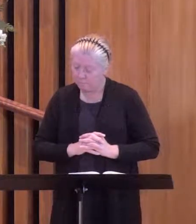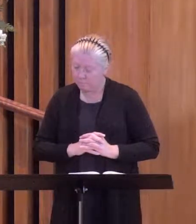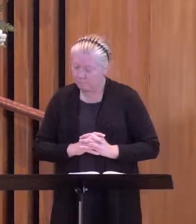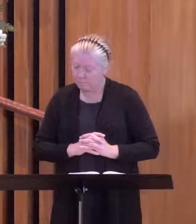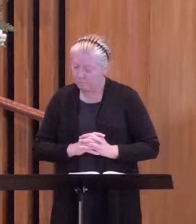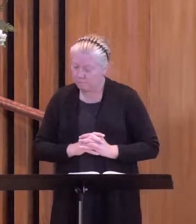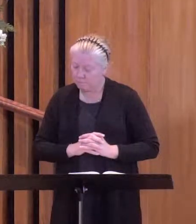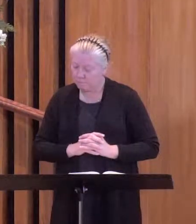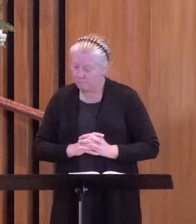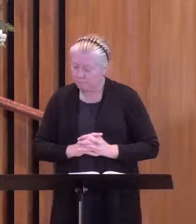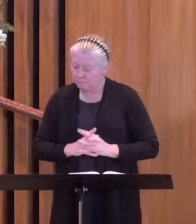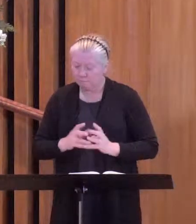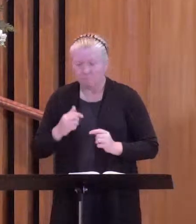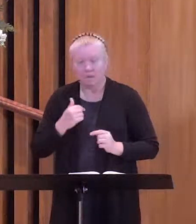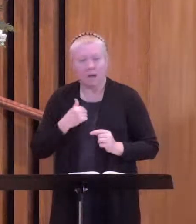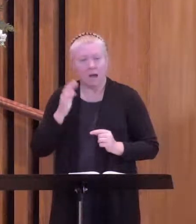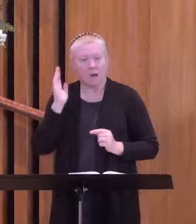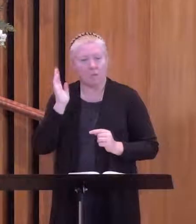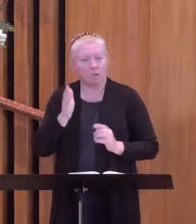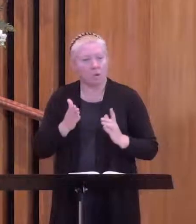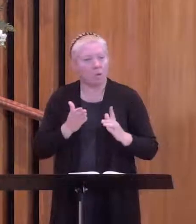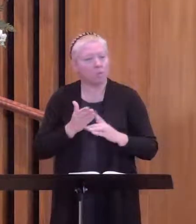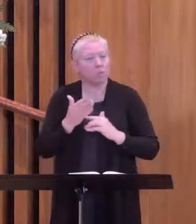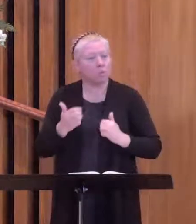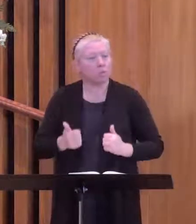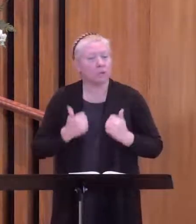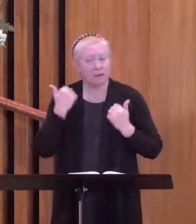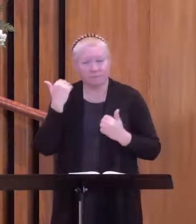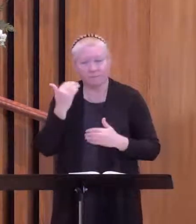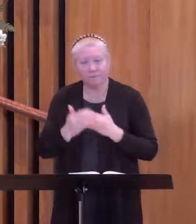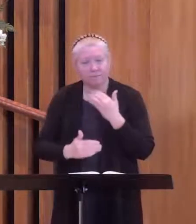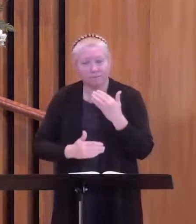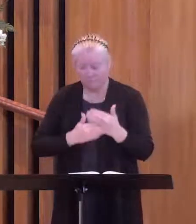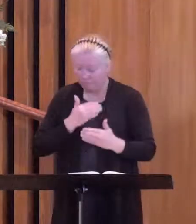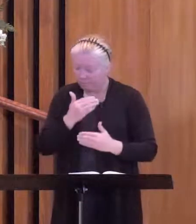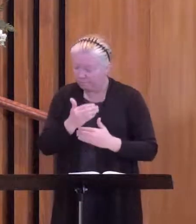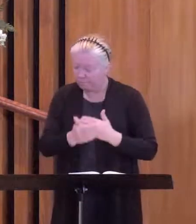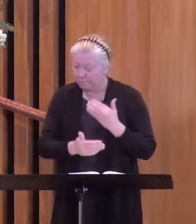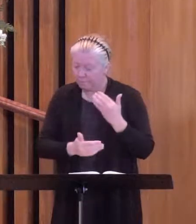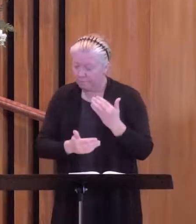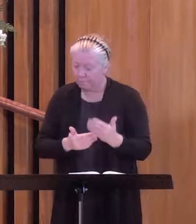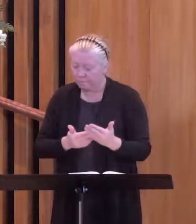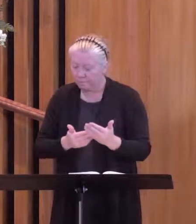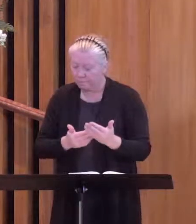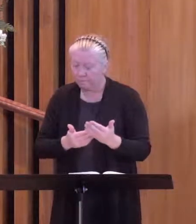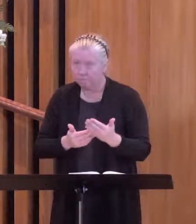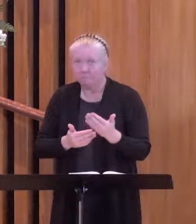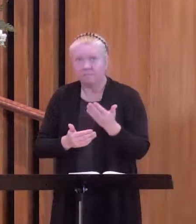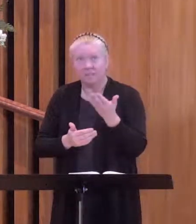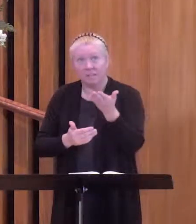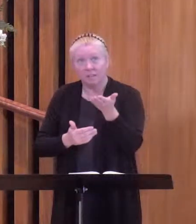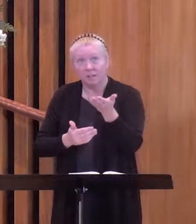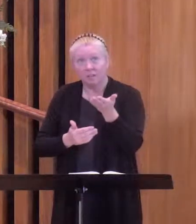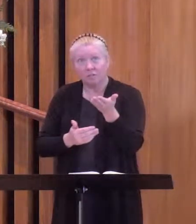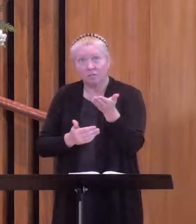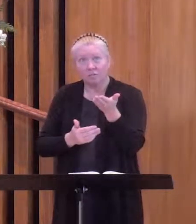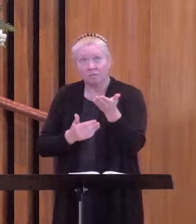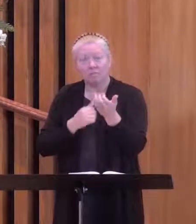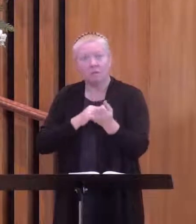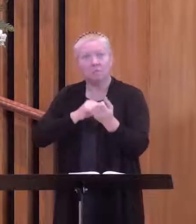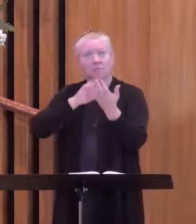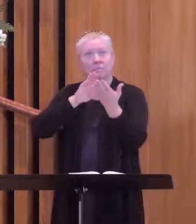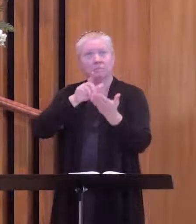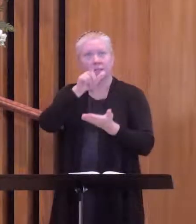I will walk before the Lord in the land of the